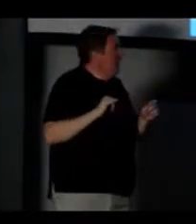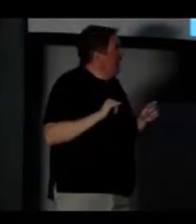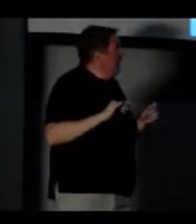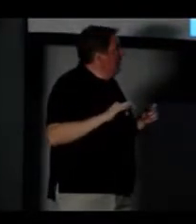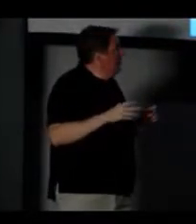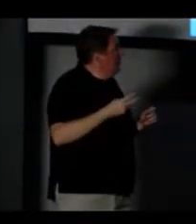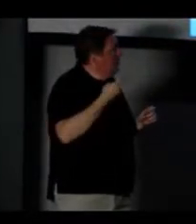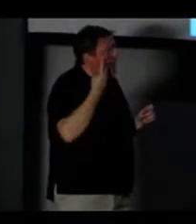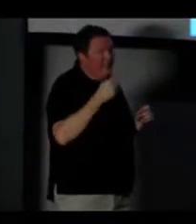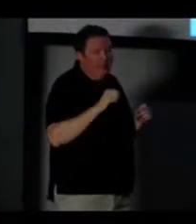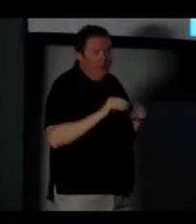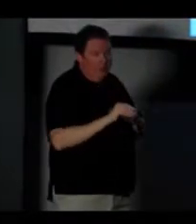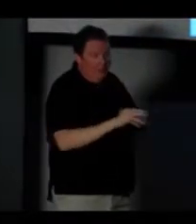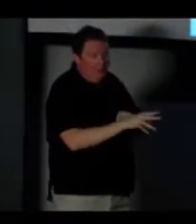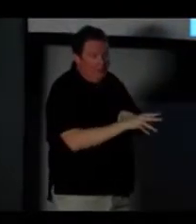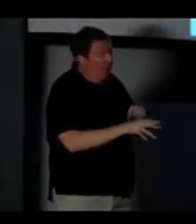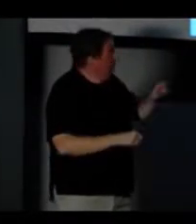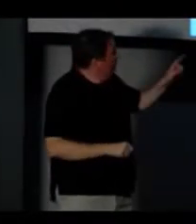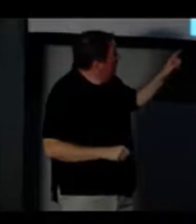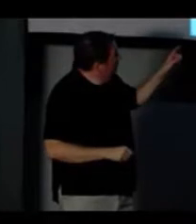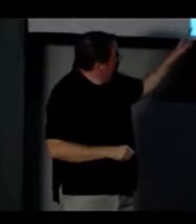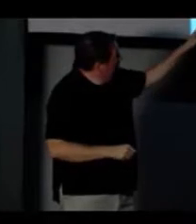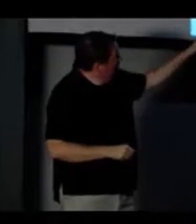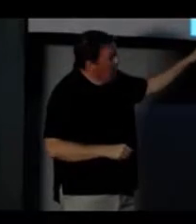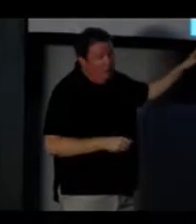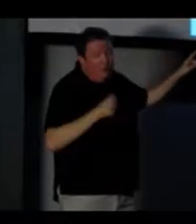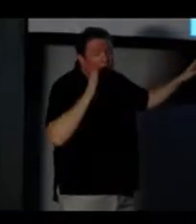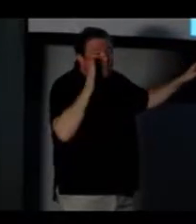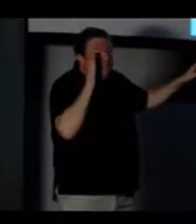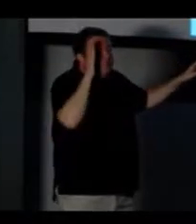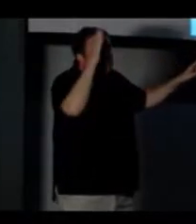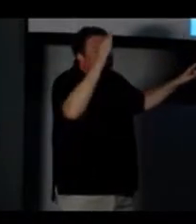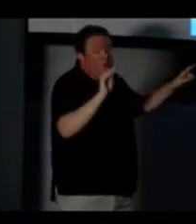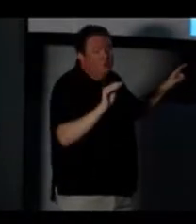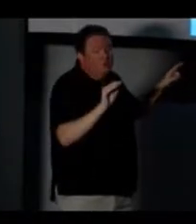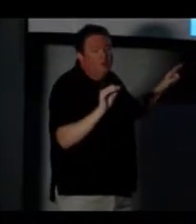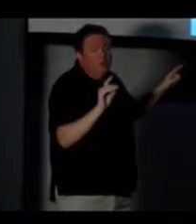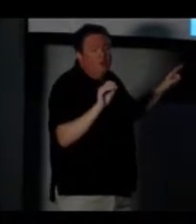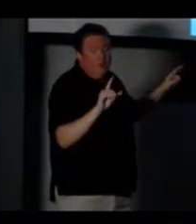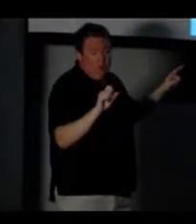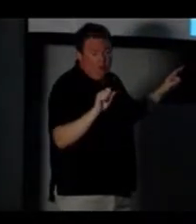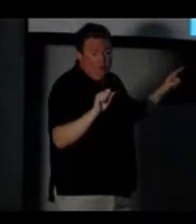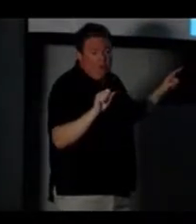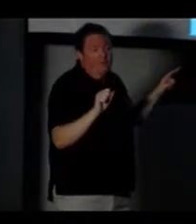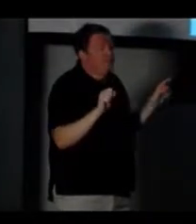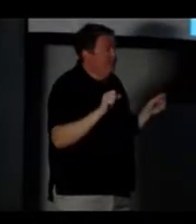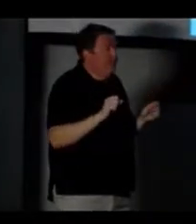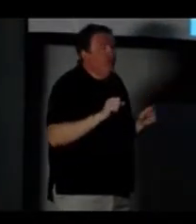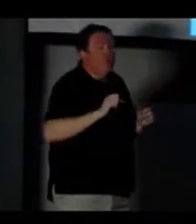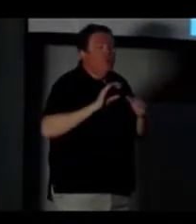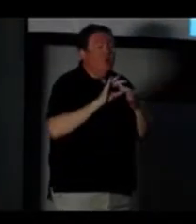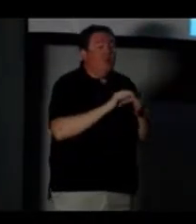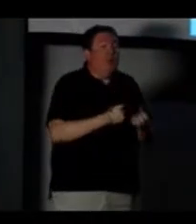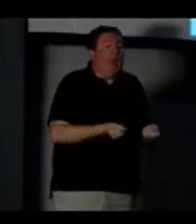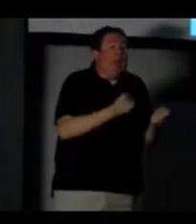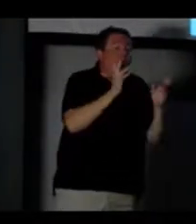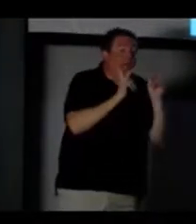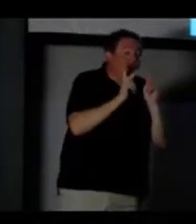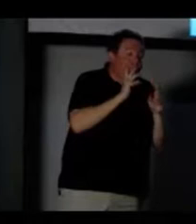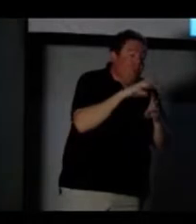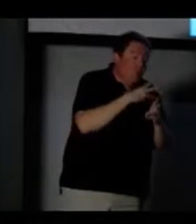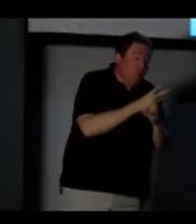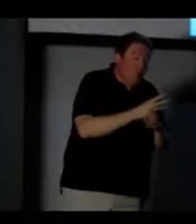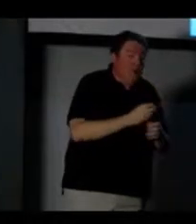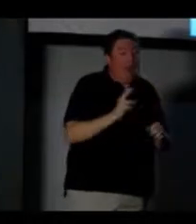the right there. Each of these are models into the future under different sorts of assumptions with respect to how many people there are, how we're using